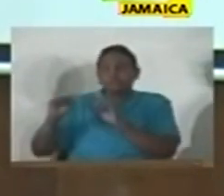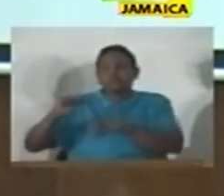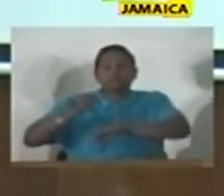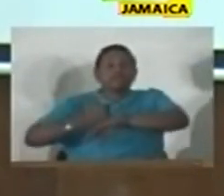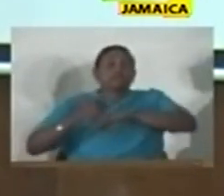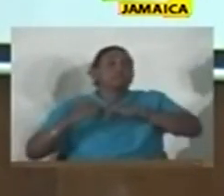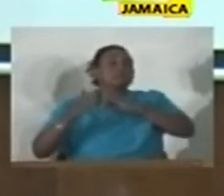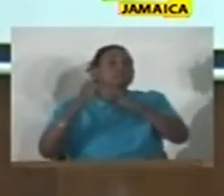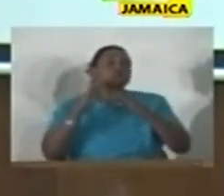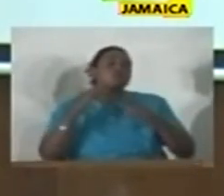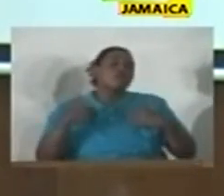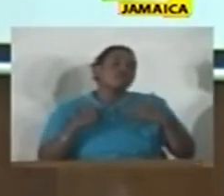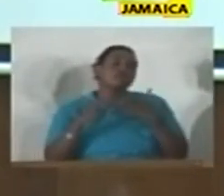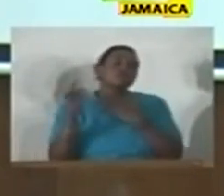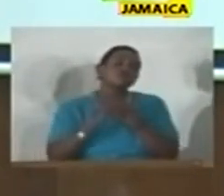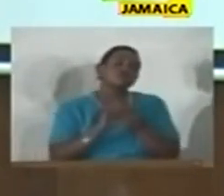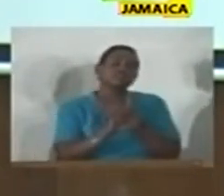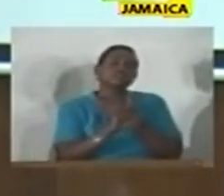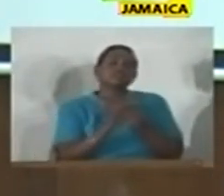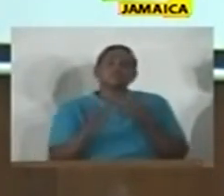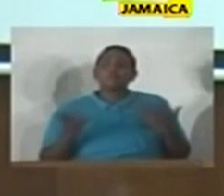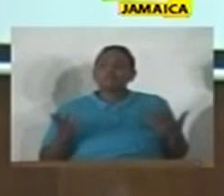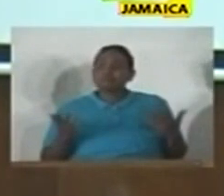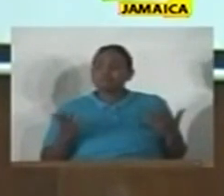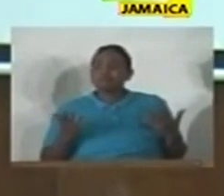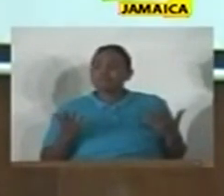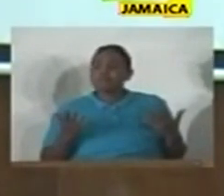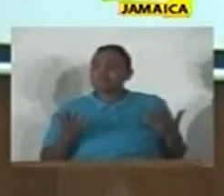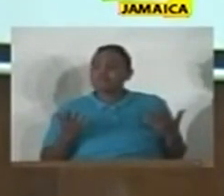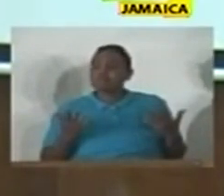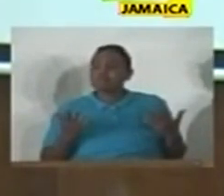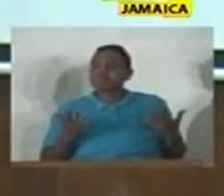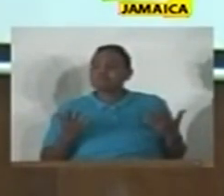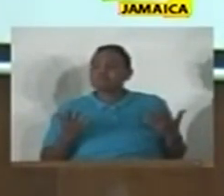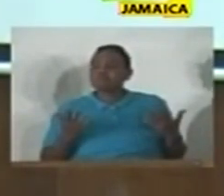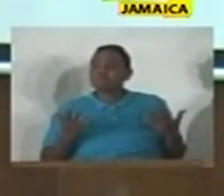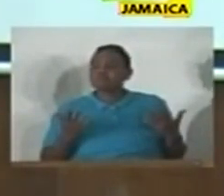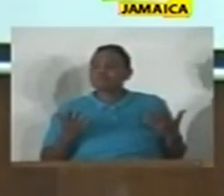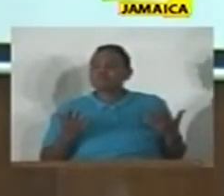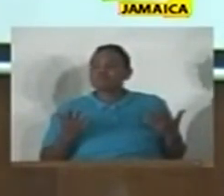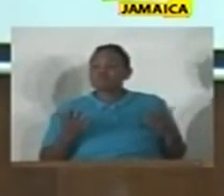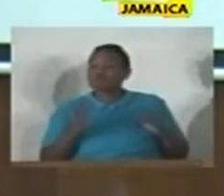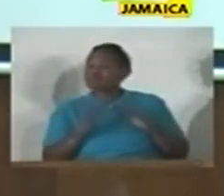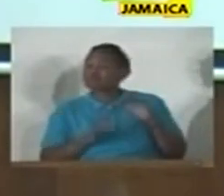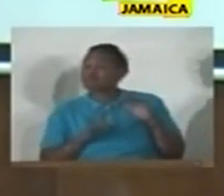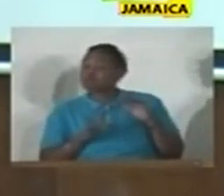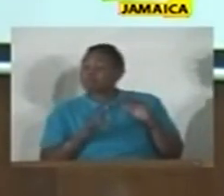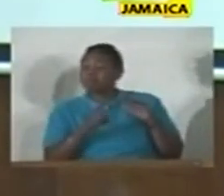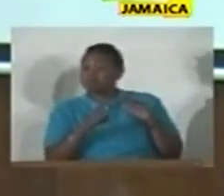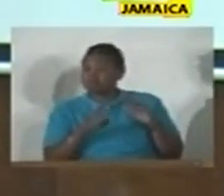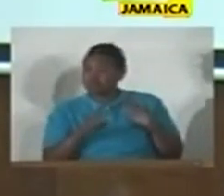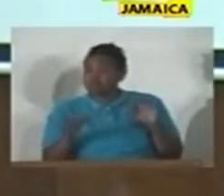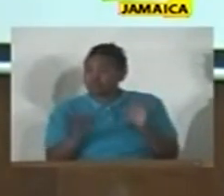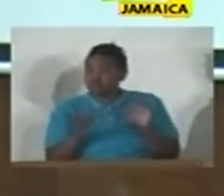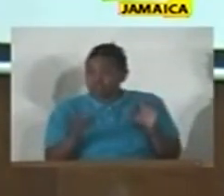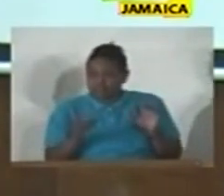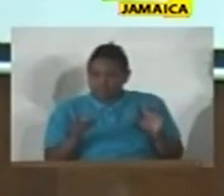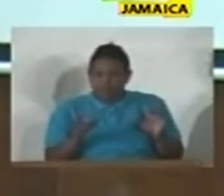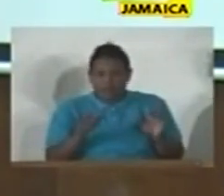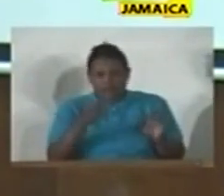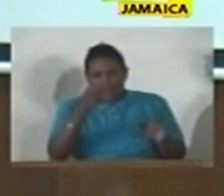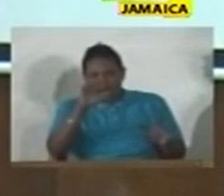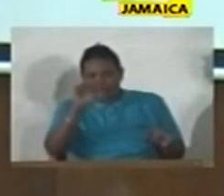implemented to have the project HACCP and GAP certified.